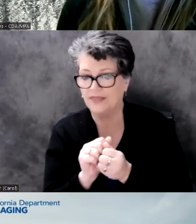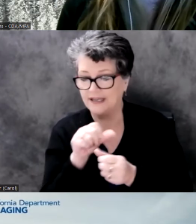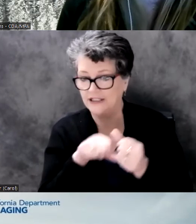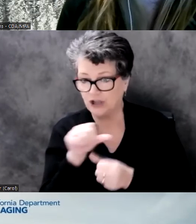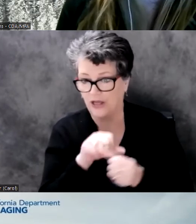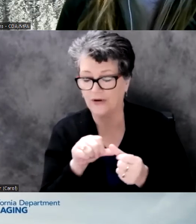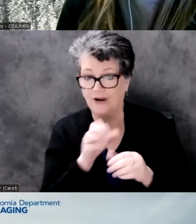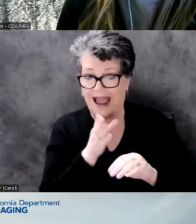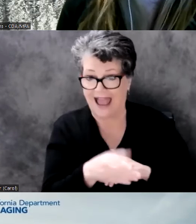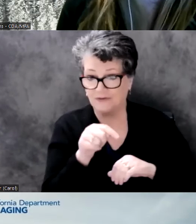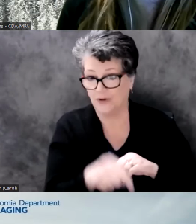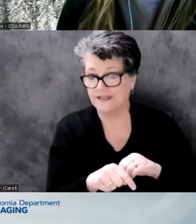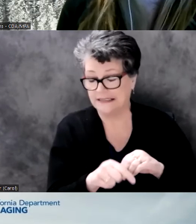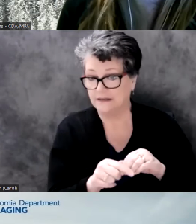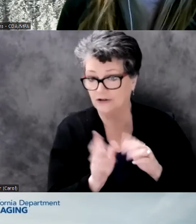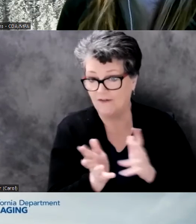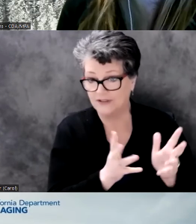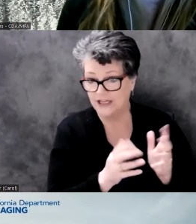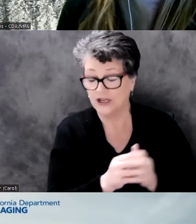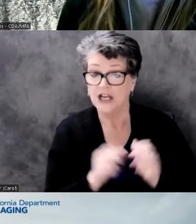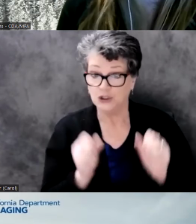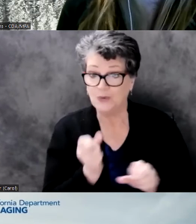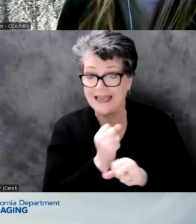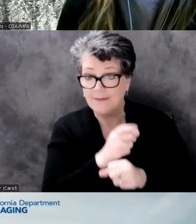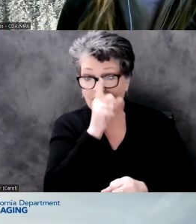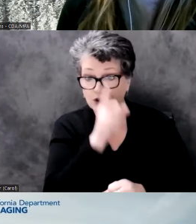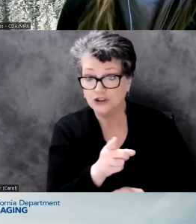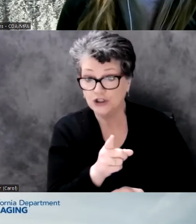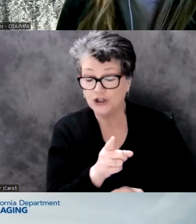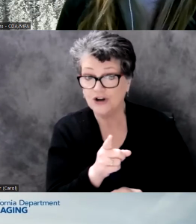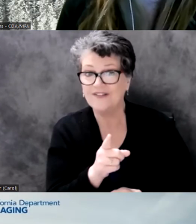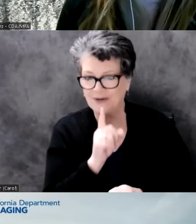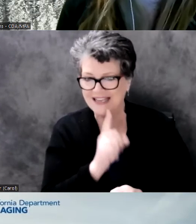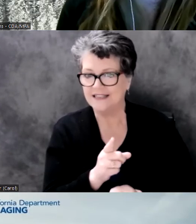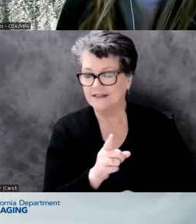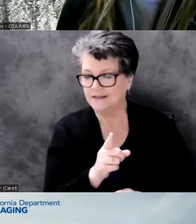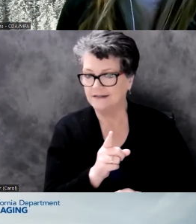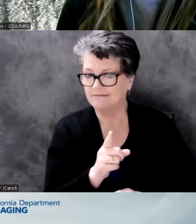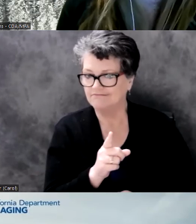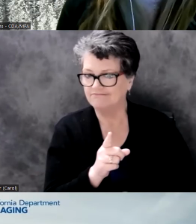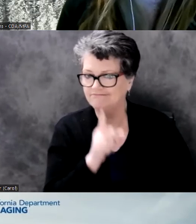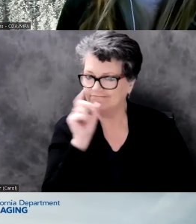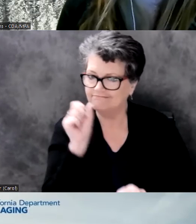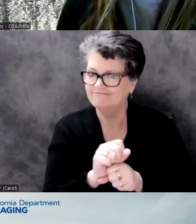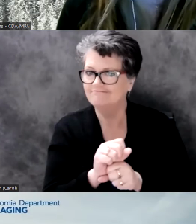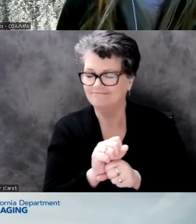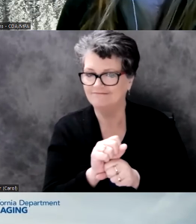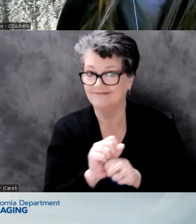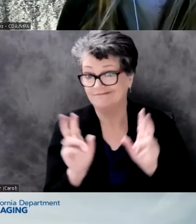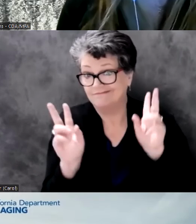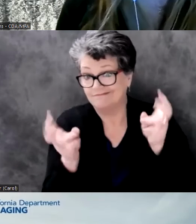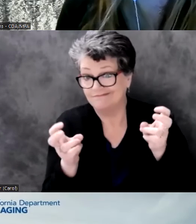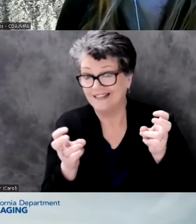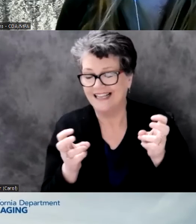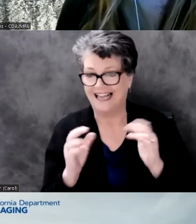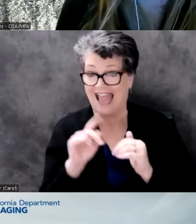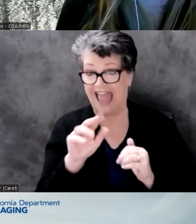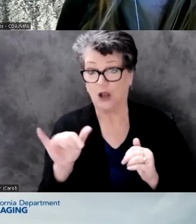post this conversation so that we can make sure that there is that true, if I can use these coin words, equity